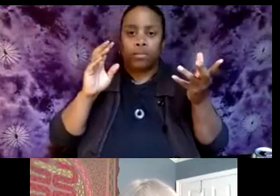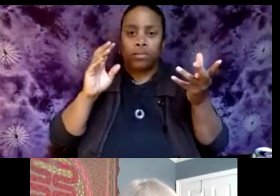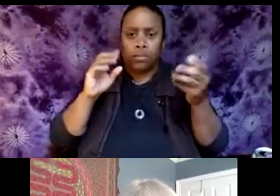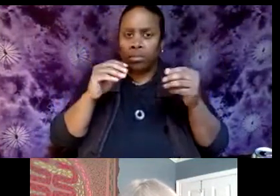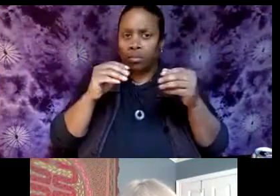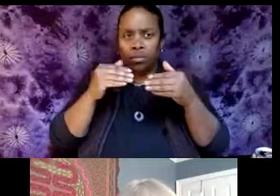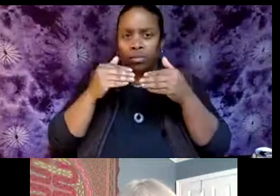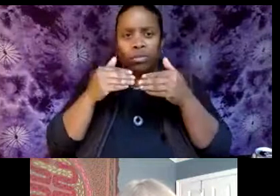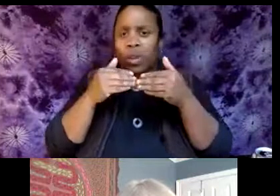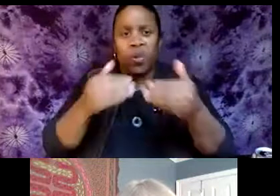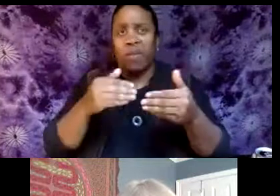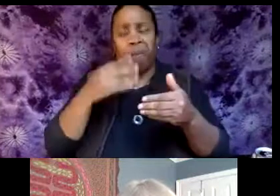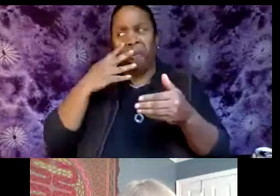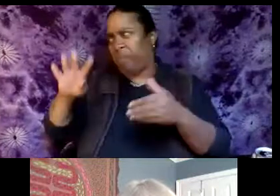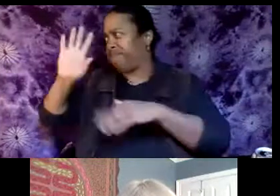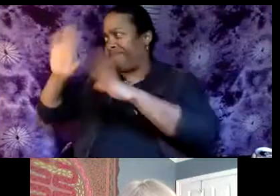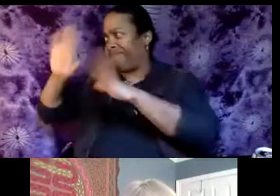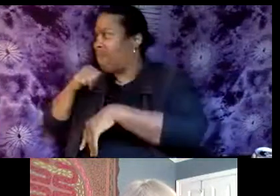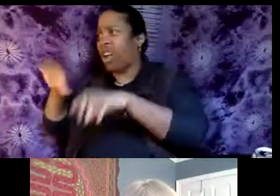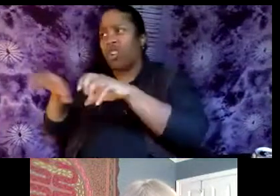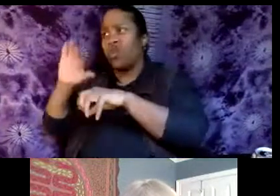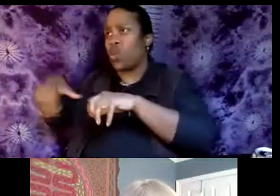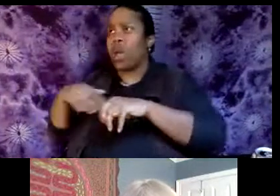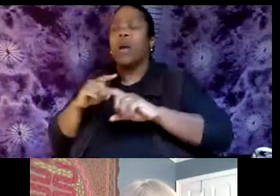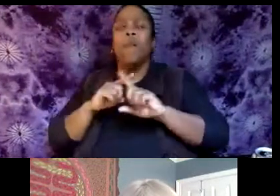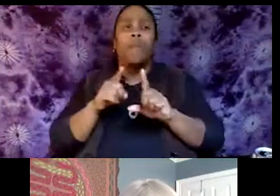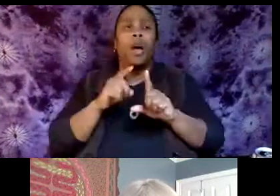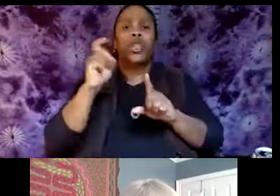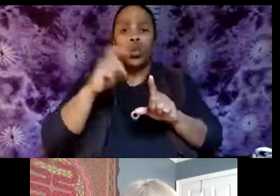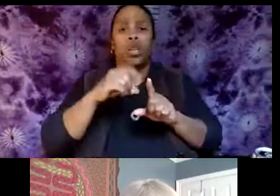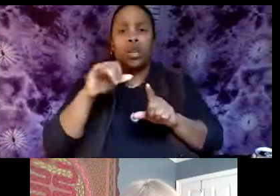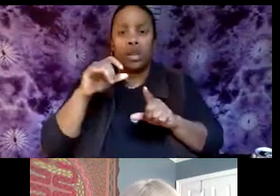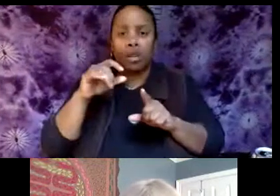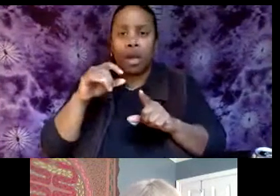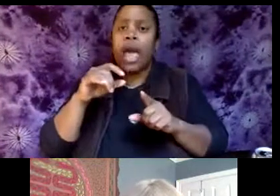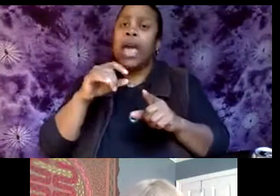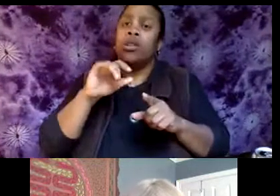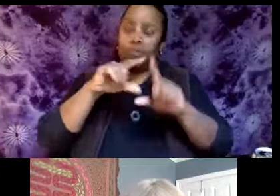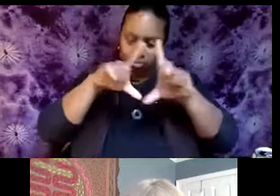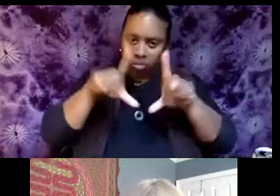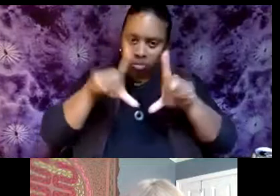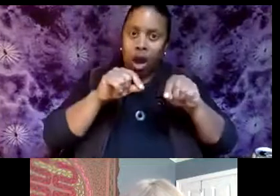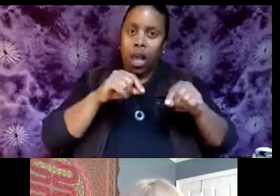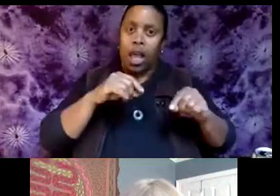just like, forget it, I'm not going to do that. But I think really that you need to heal your heart and heal